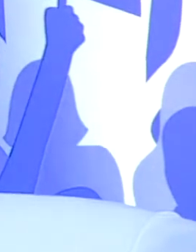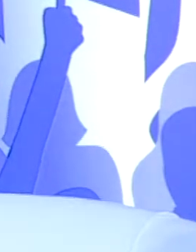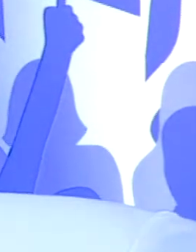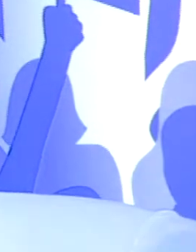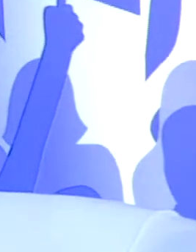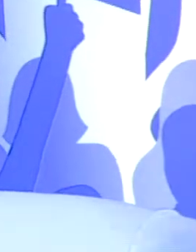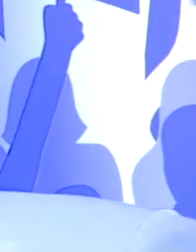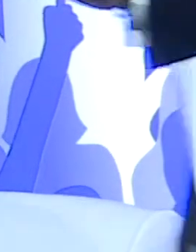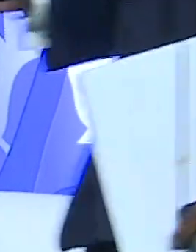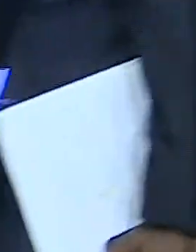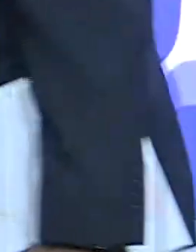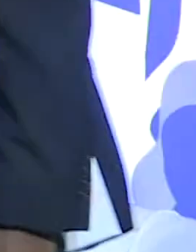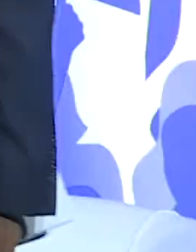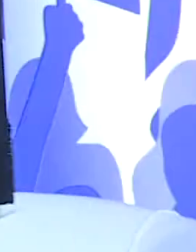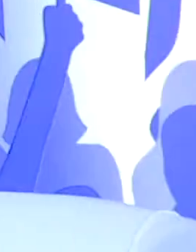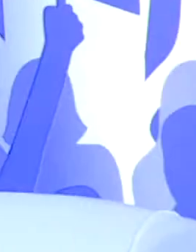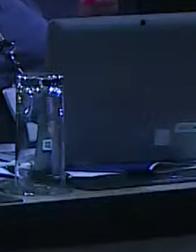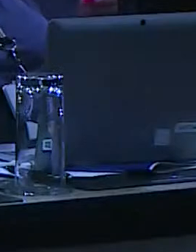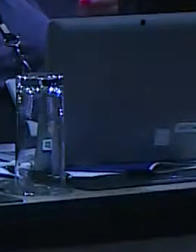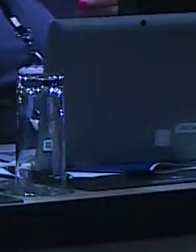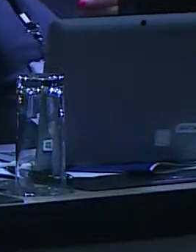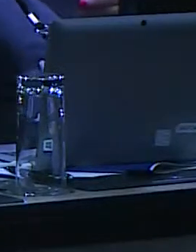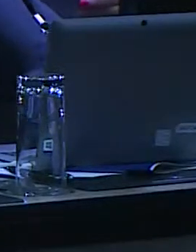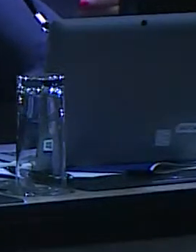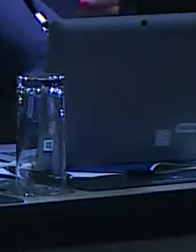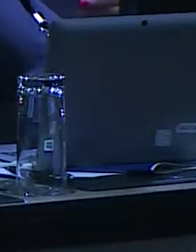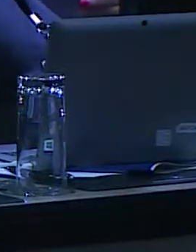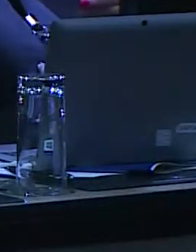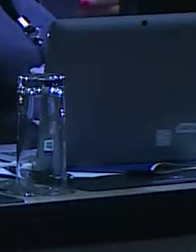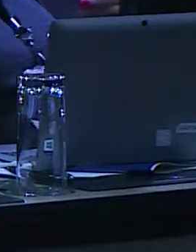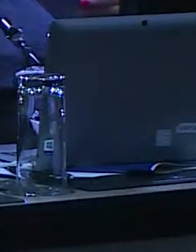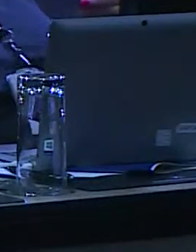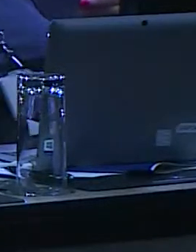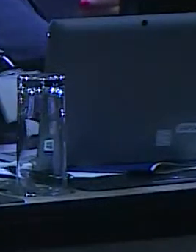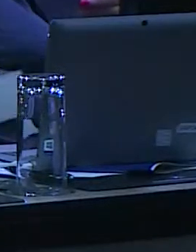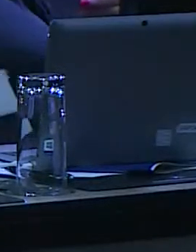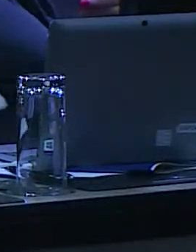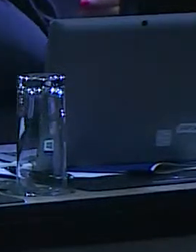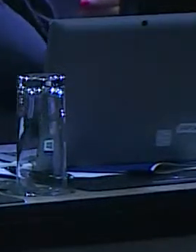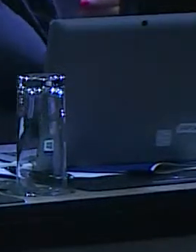Thank you. I was just saying I can't go before the First Lady. You must